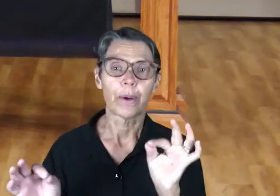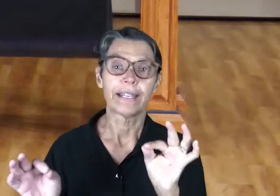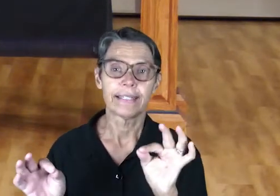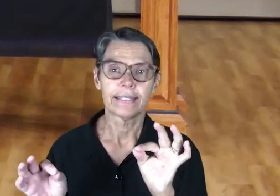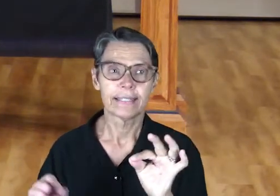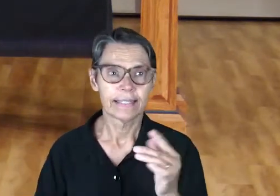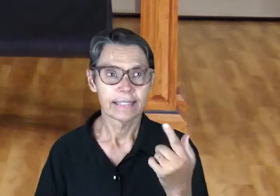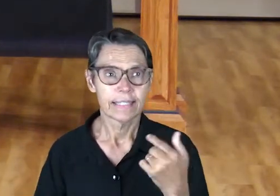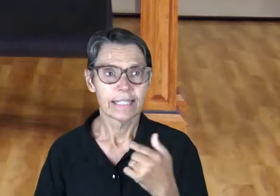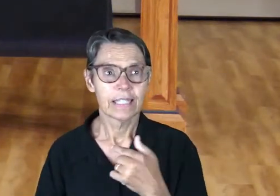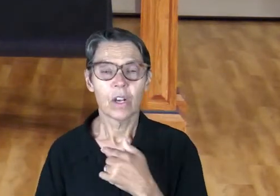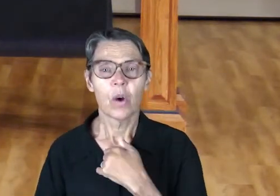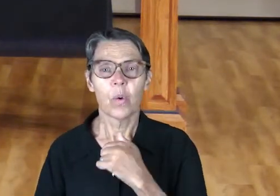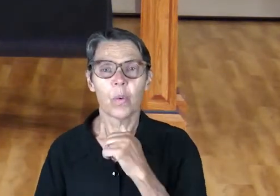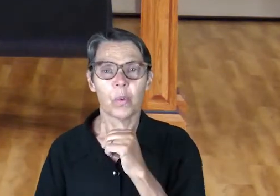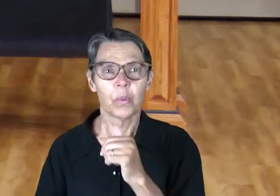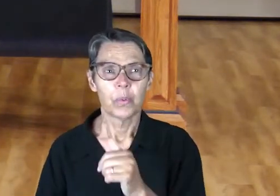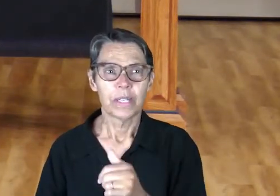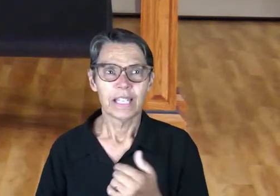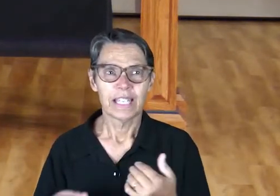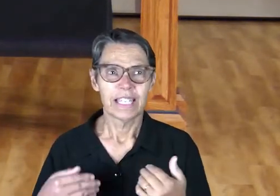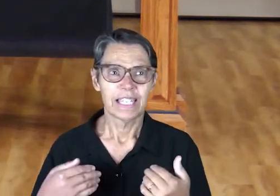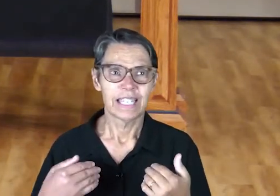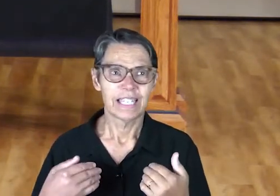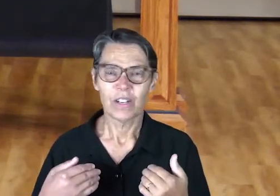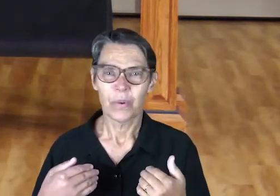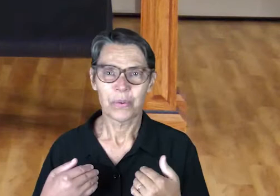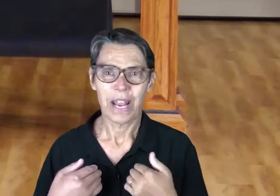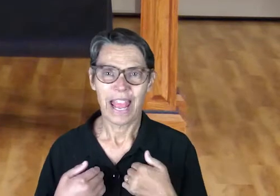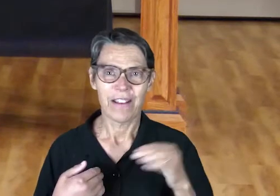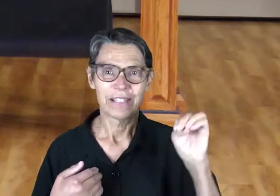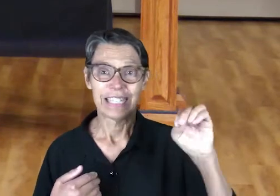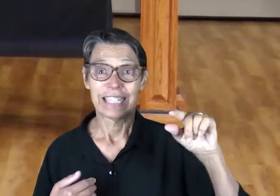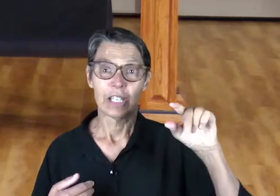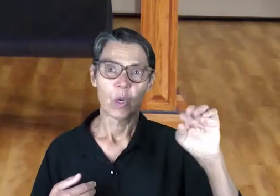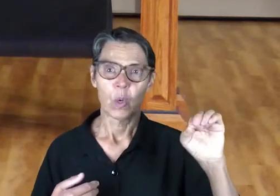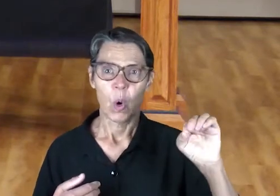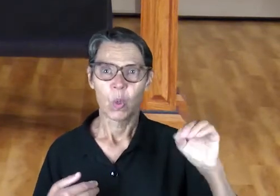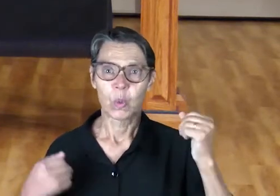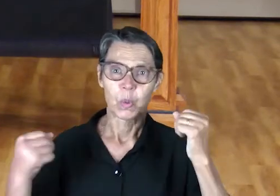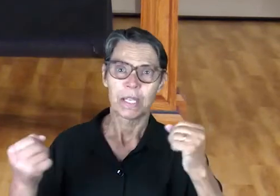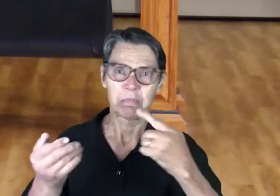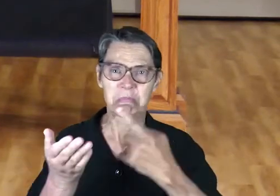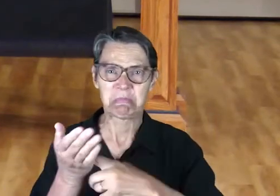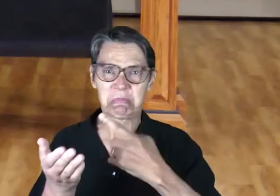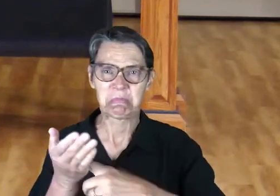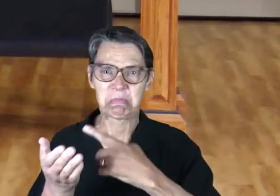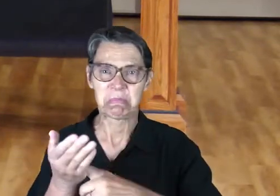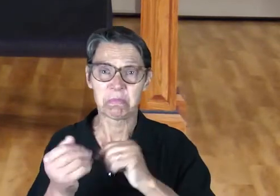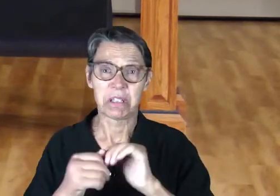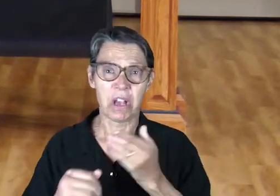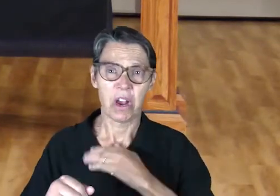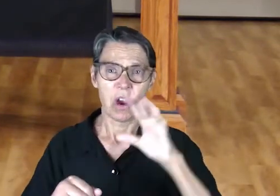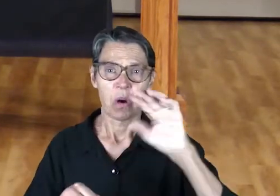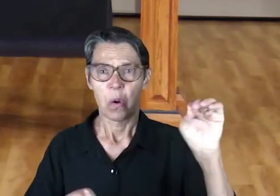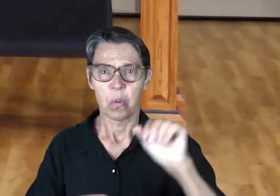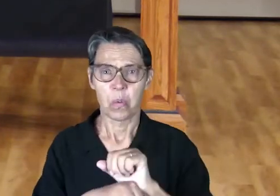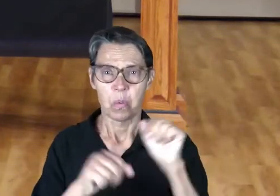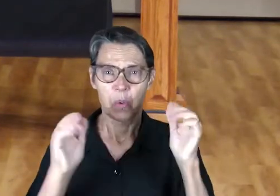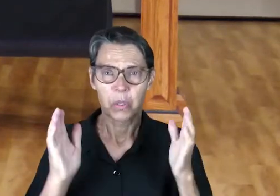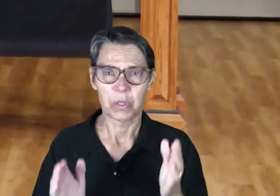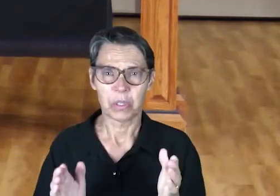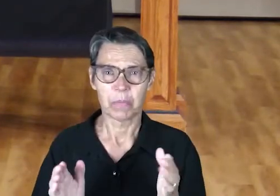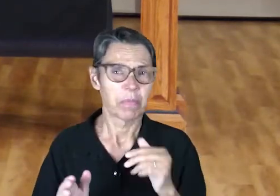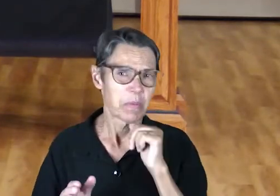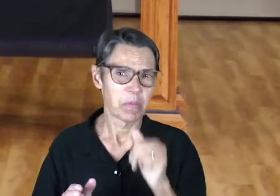ourselves, oh, good deal, because we don't have the ego strength to argue about that with our colleagues, right? We don't stand around the